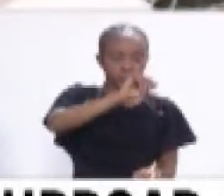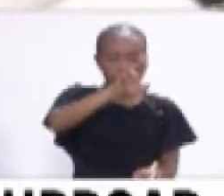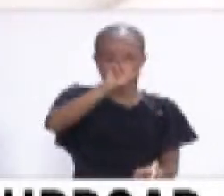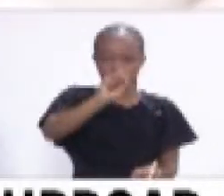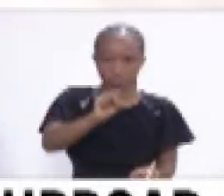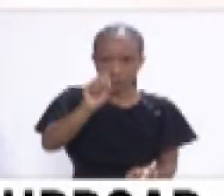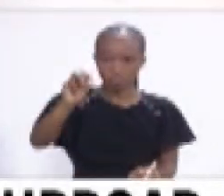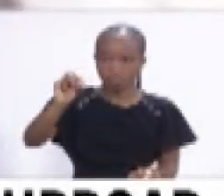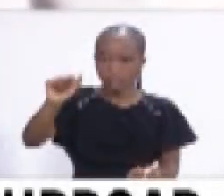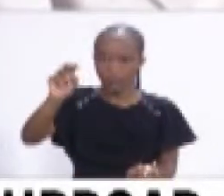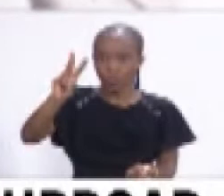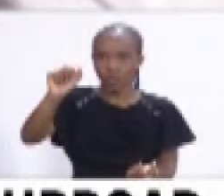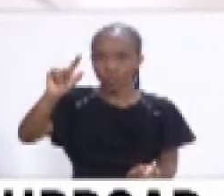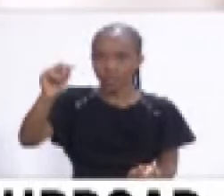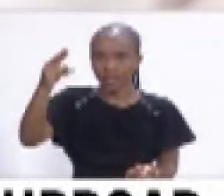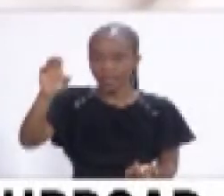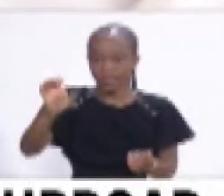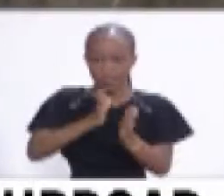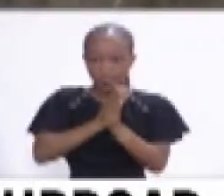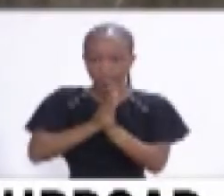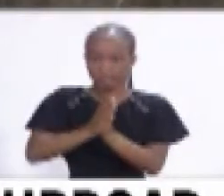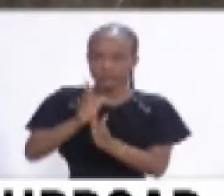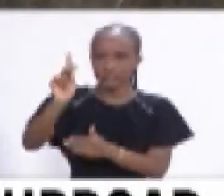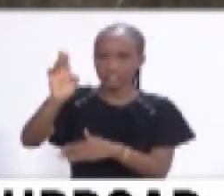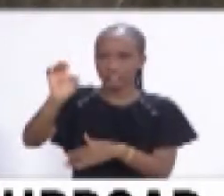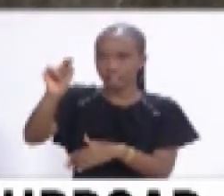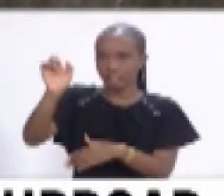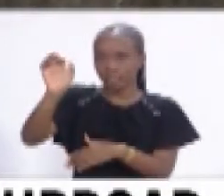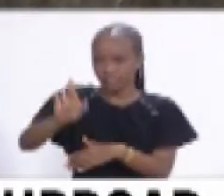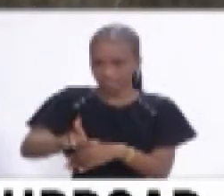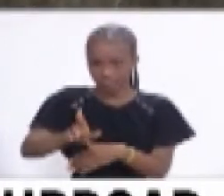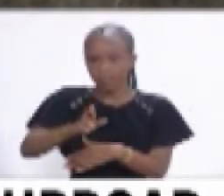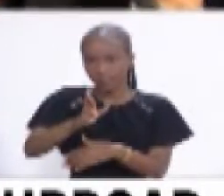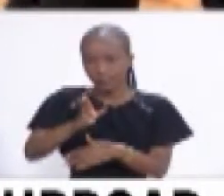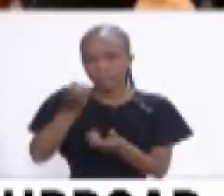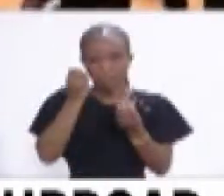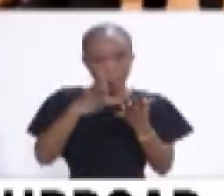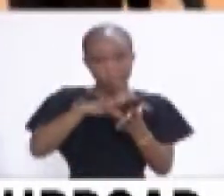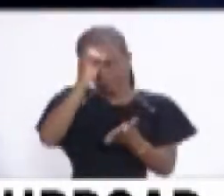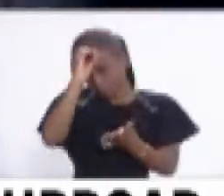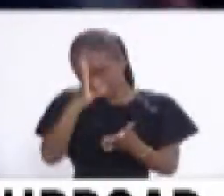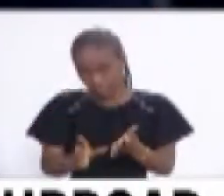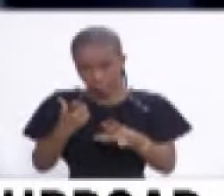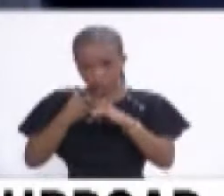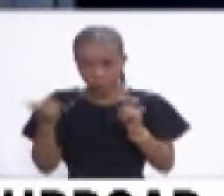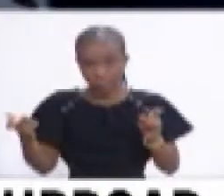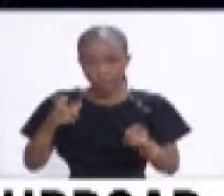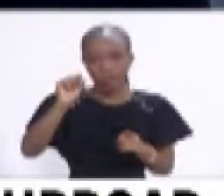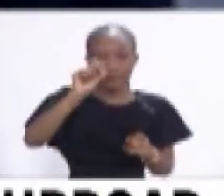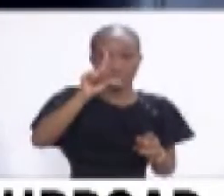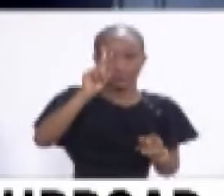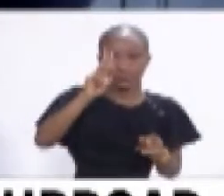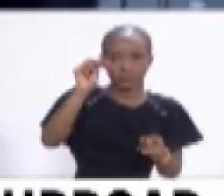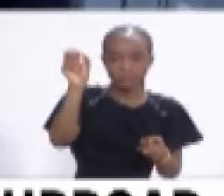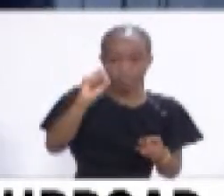of Parliament, and the nominated Member of Parliament Gideon Keter are concerned most of the students from the slum areas who